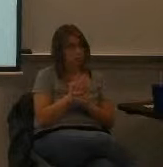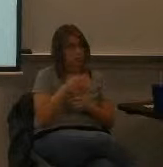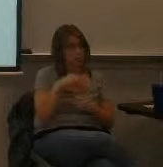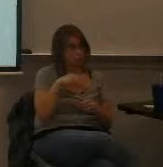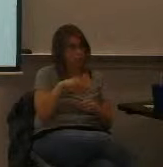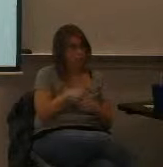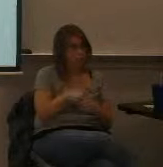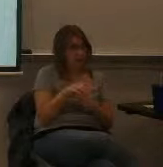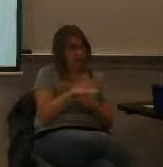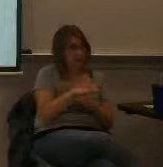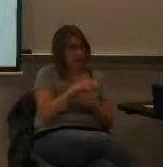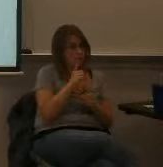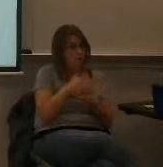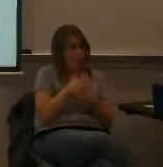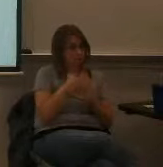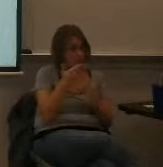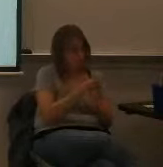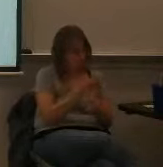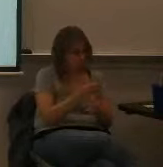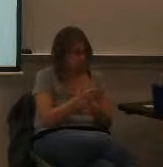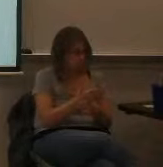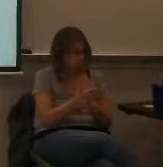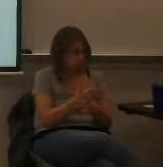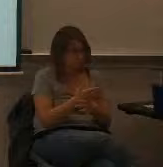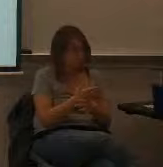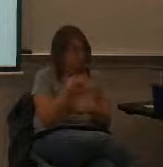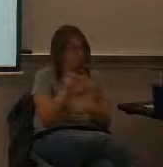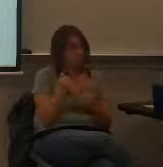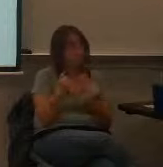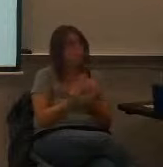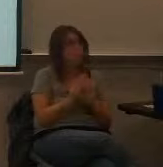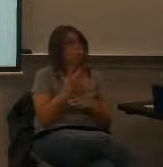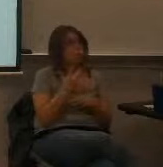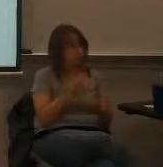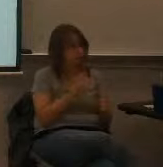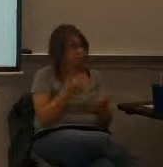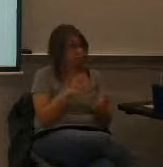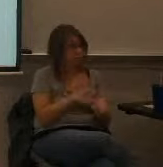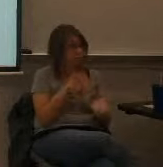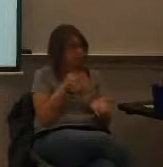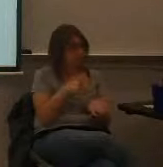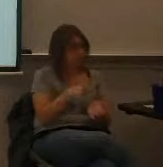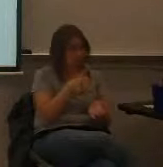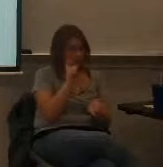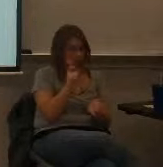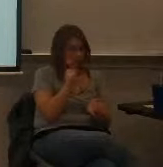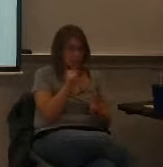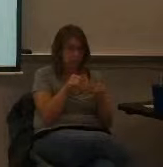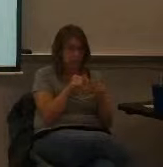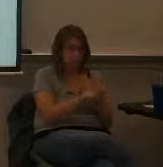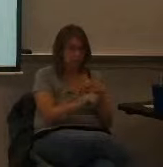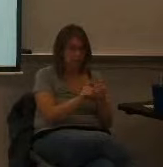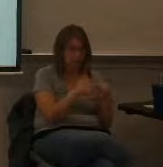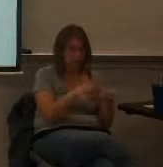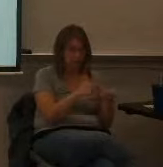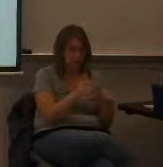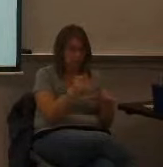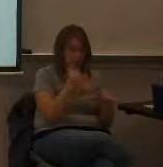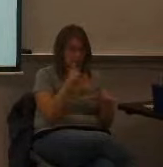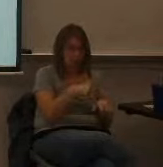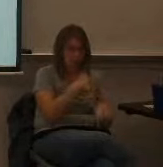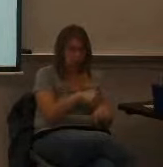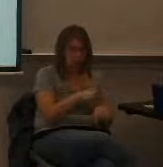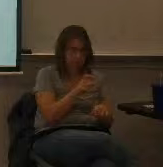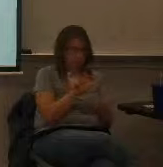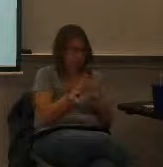in disturbed habitats, you need to be able to grow quickly to take advantage of them because they're not going to be there for long. You need to be able